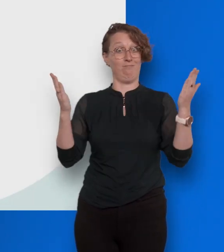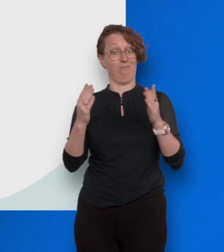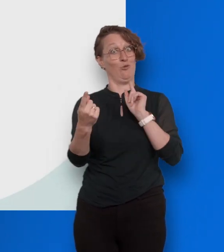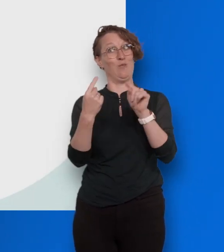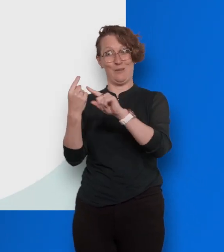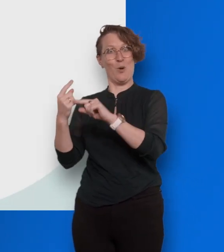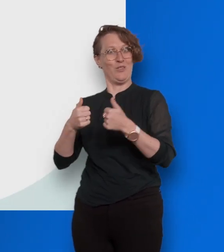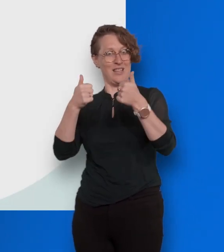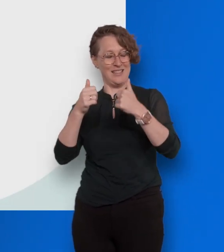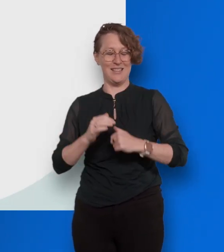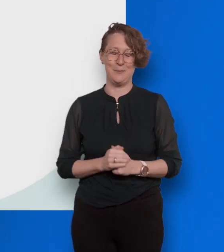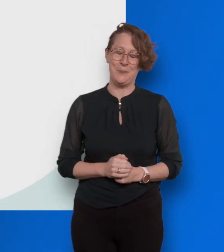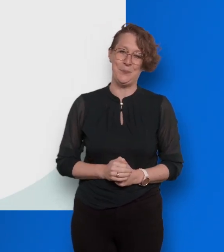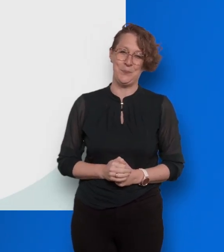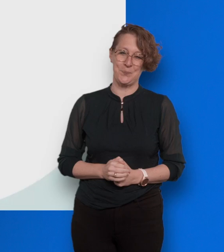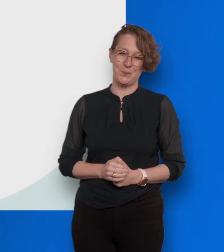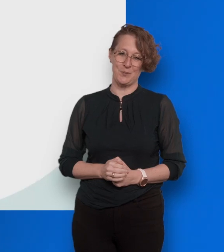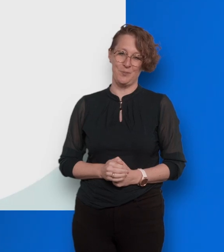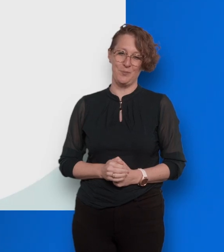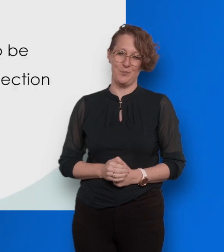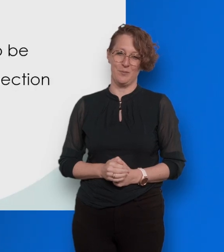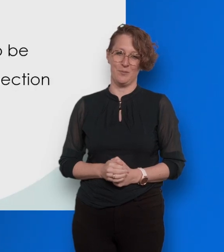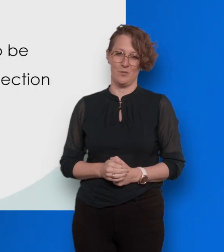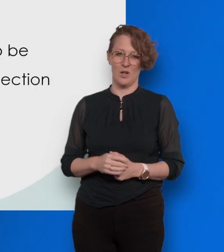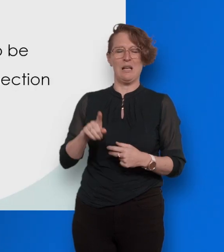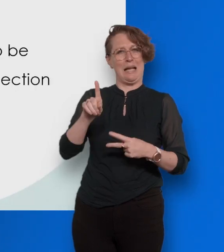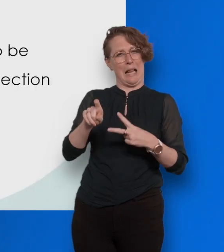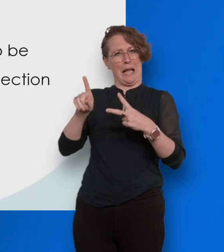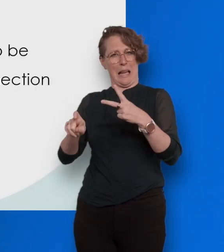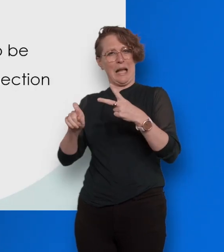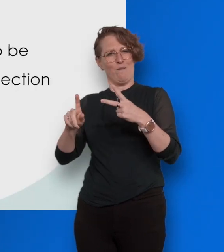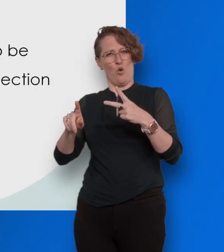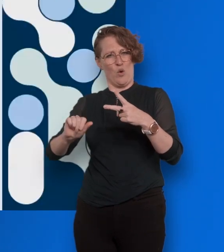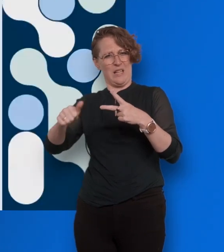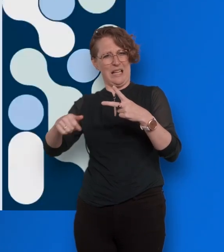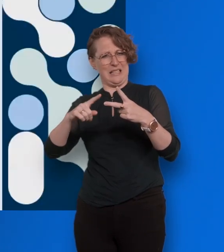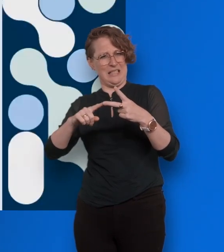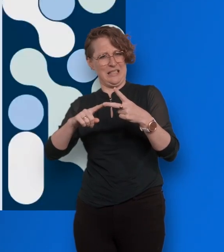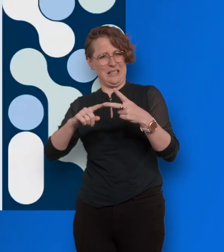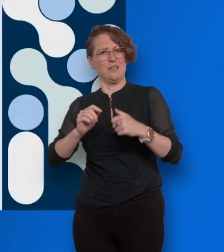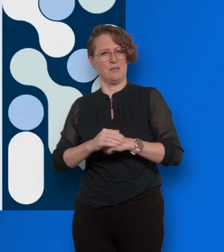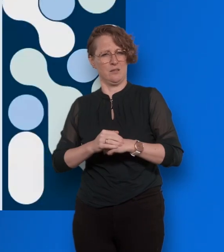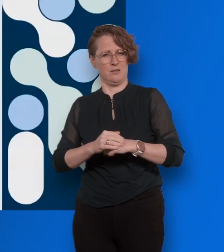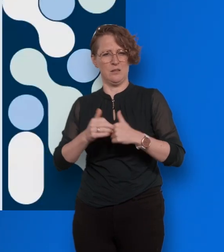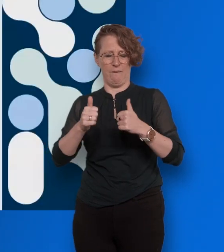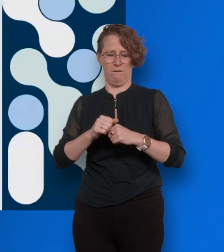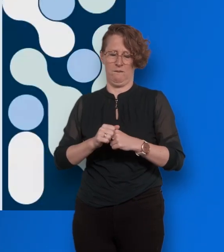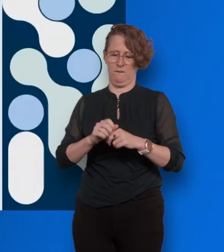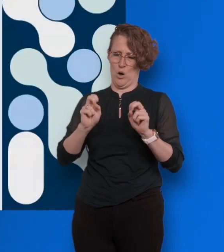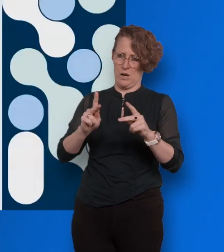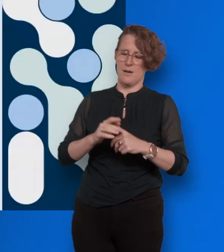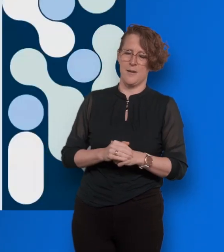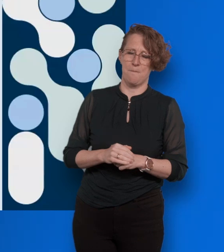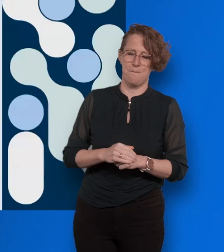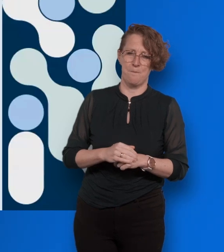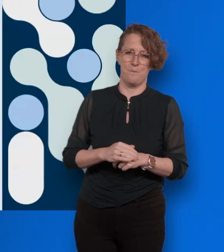responses. And you have to click twice to get to the next. Yep. Okay.